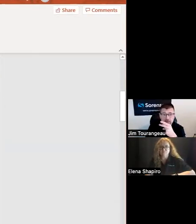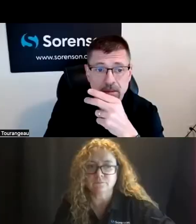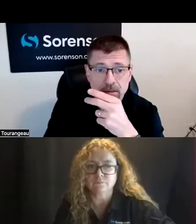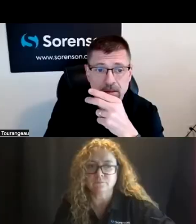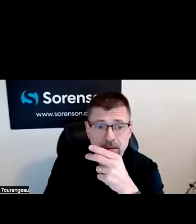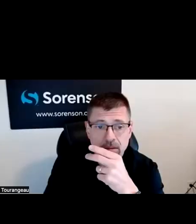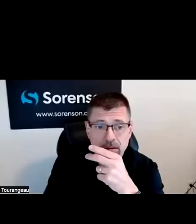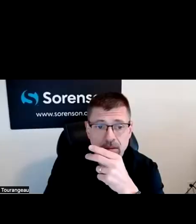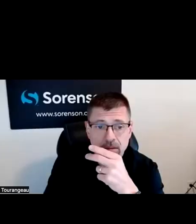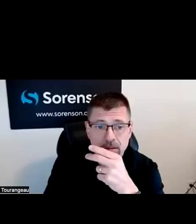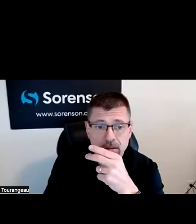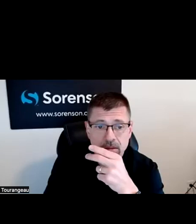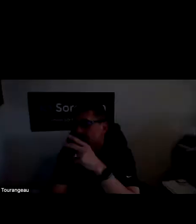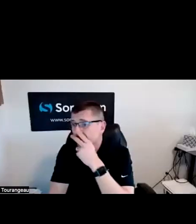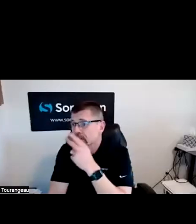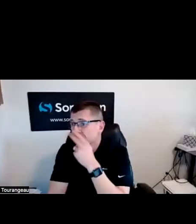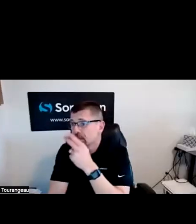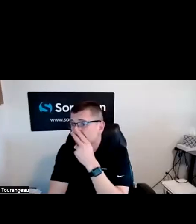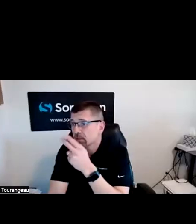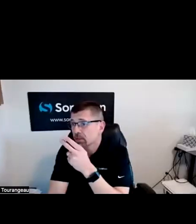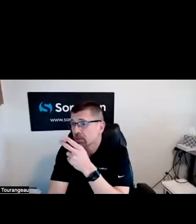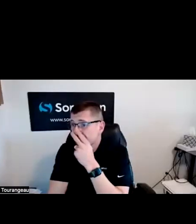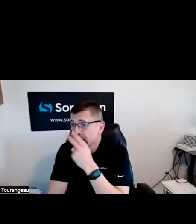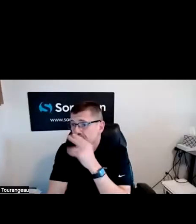Can everyone see that, hopefully?